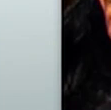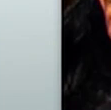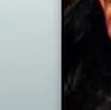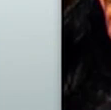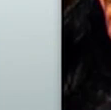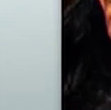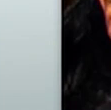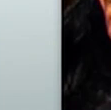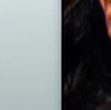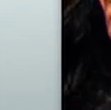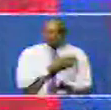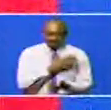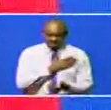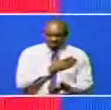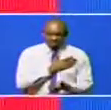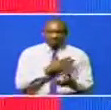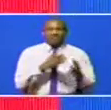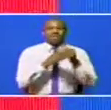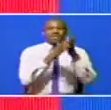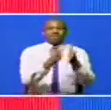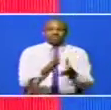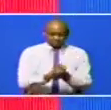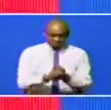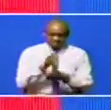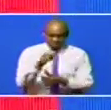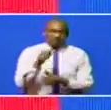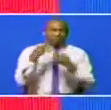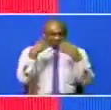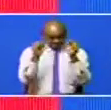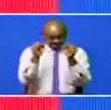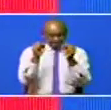by the NASA leadership on the presidential election.